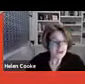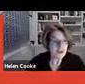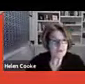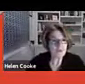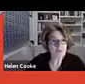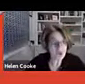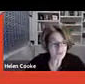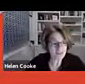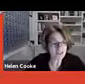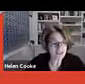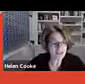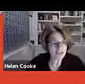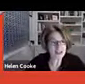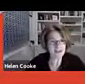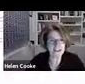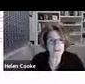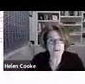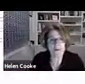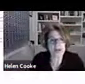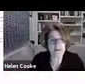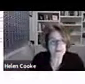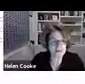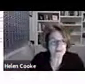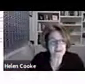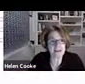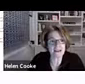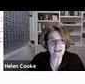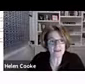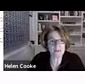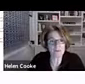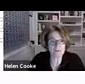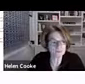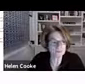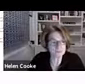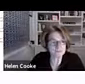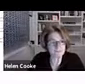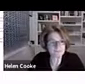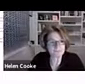Now, in terms of what we're going to be looking at today, it is all about disability and employment.